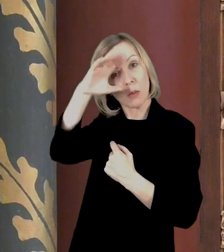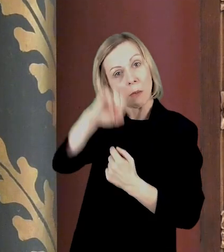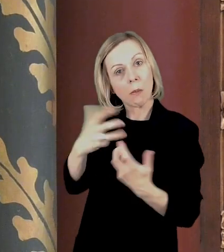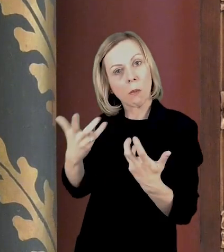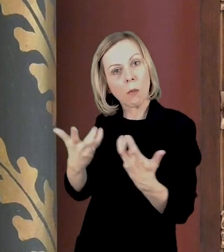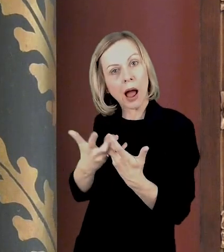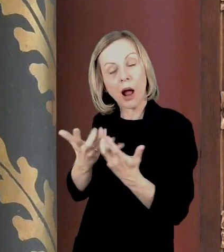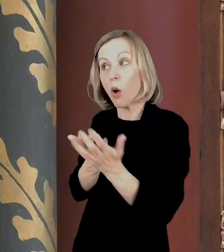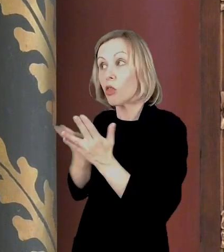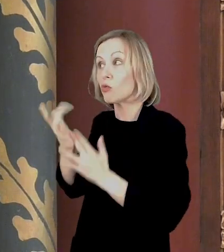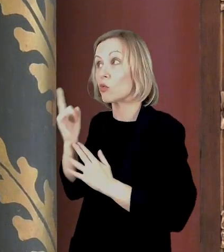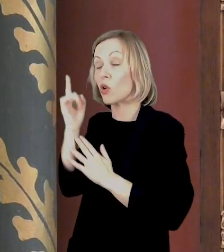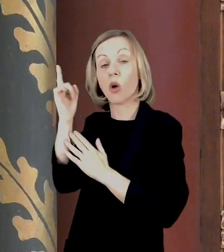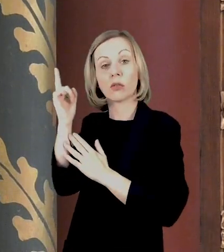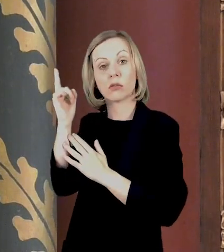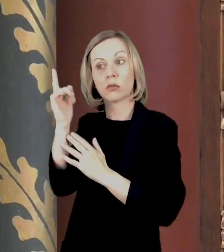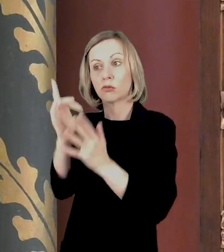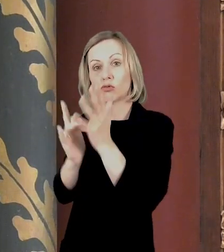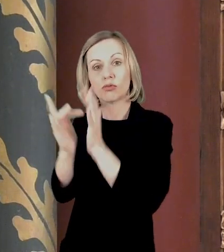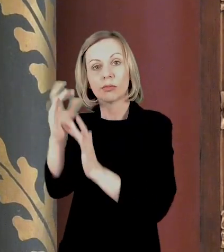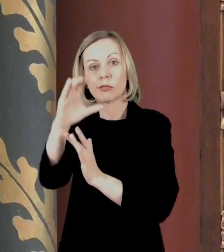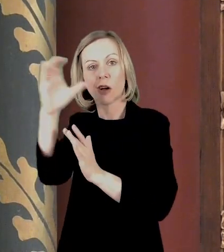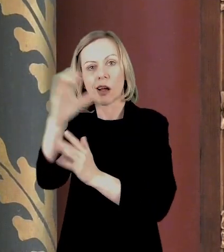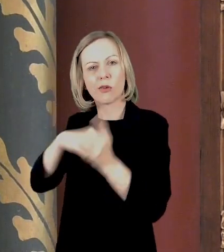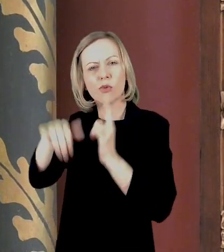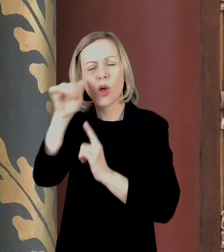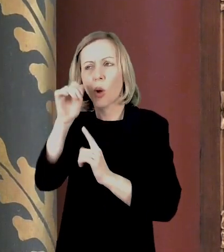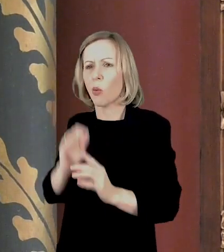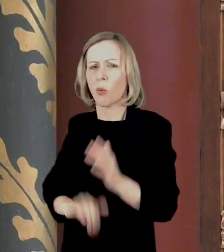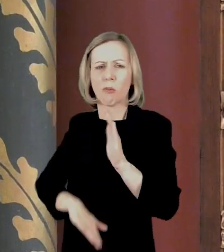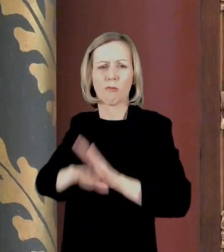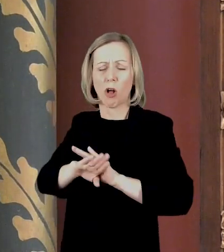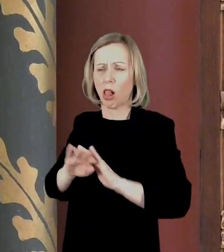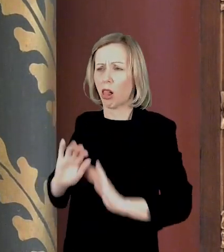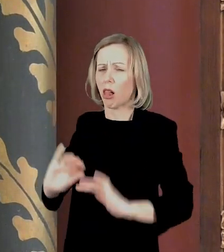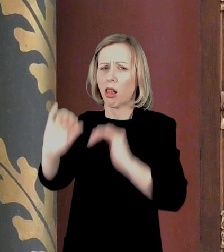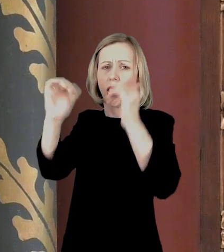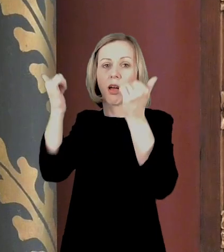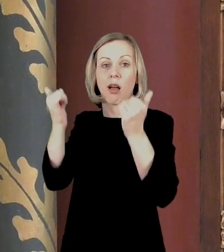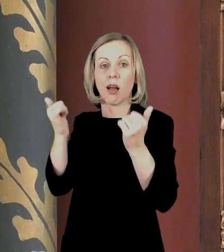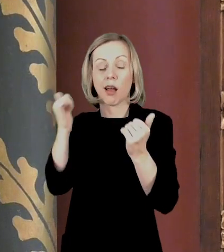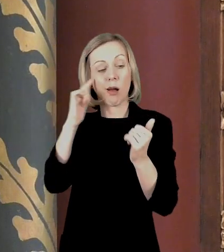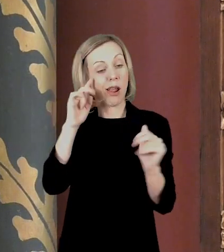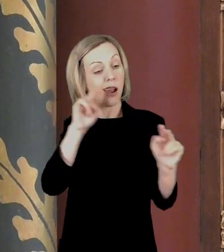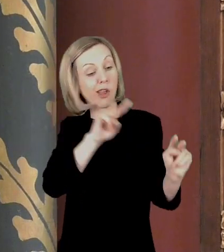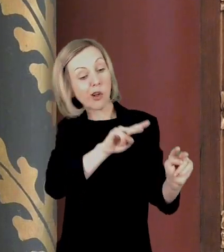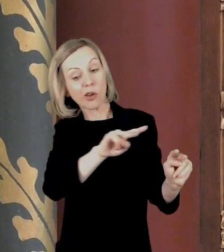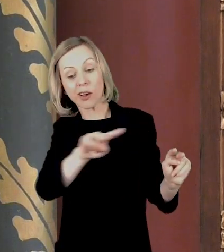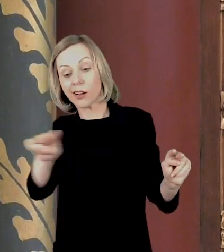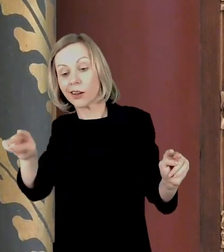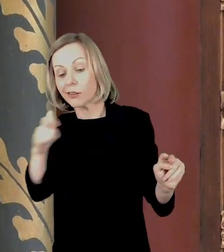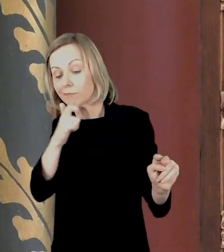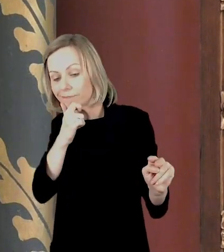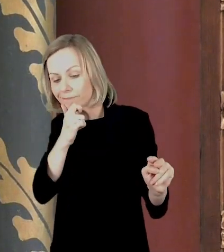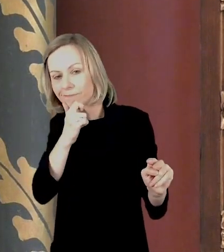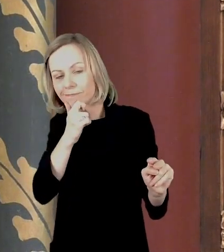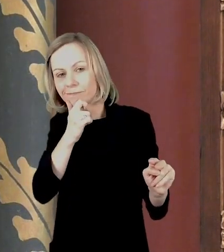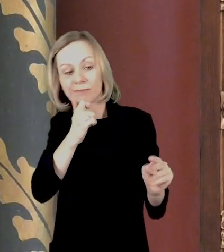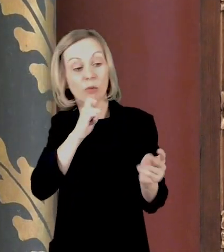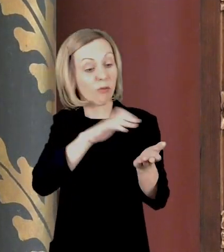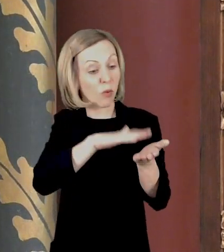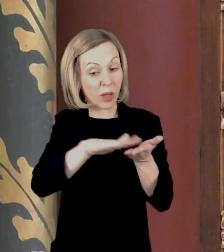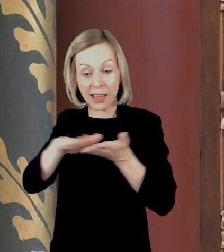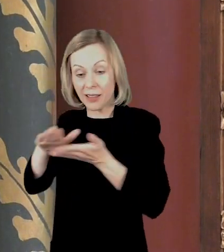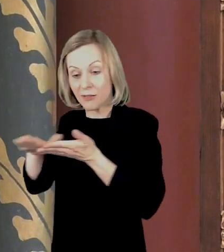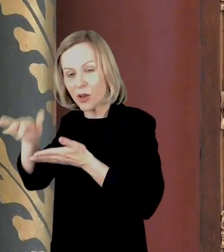are, and who views us, thank God, with astonishing love and forgiveness, knows and loves us